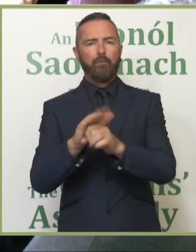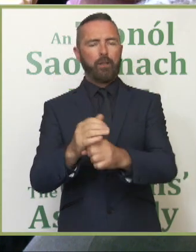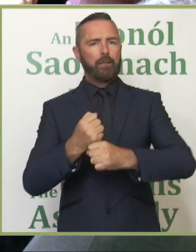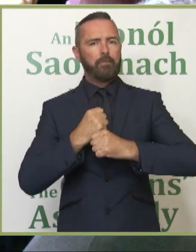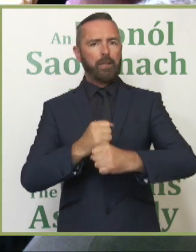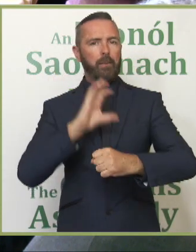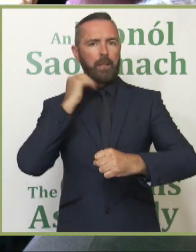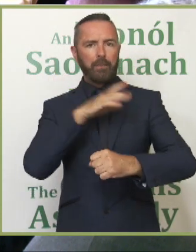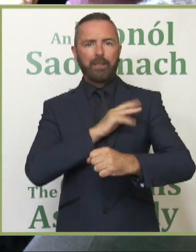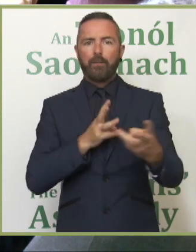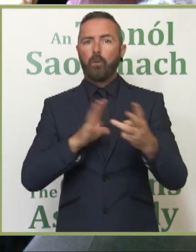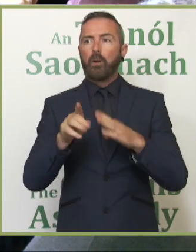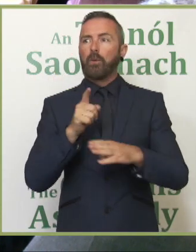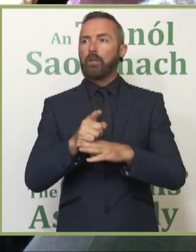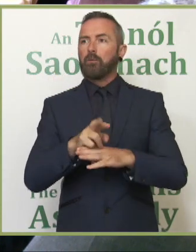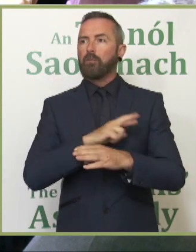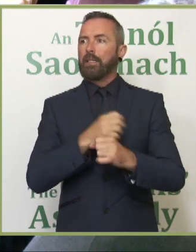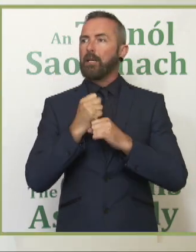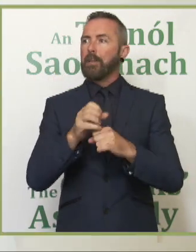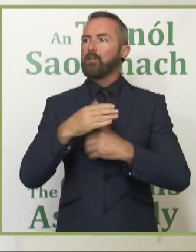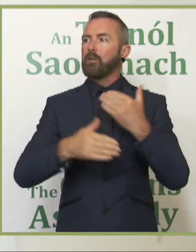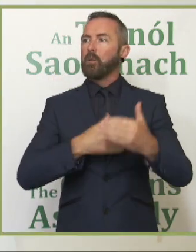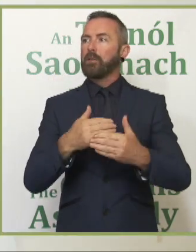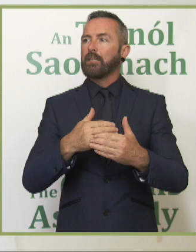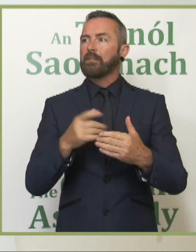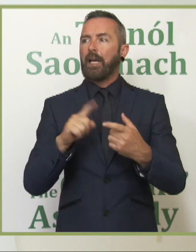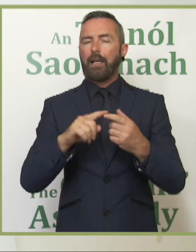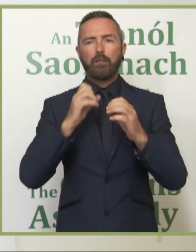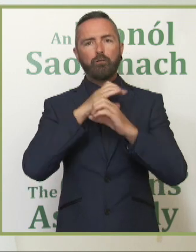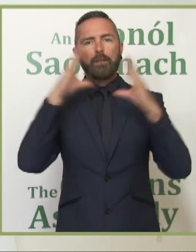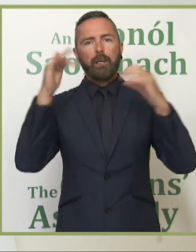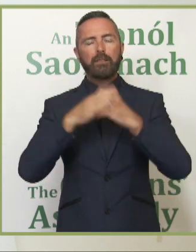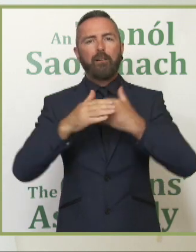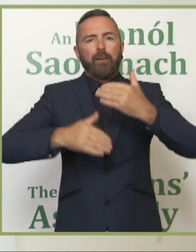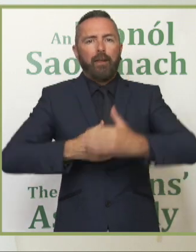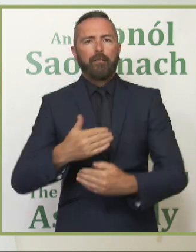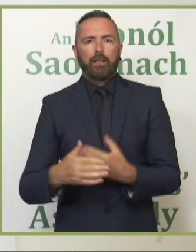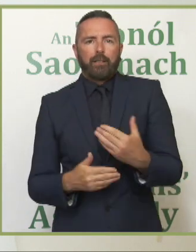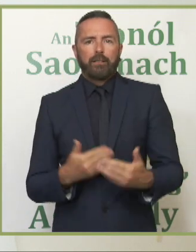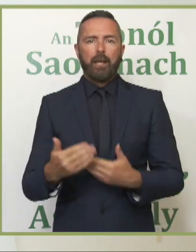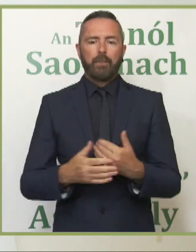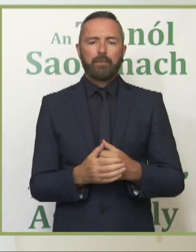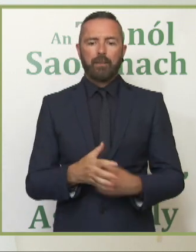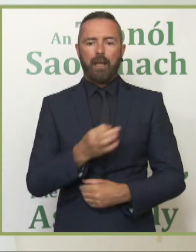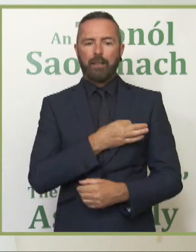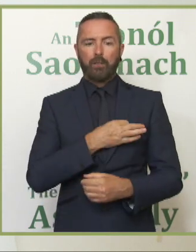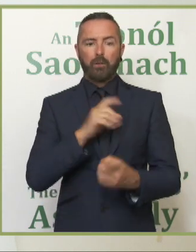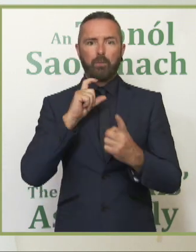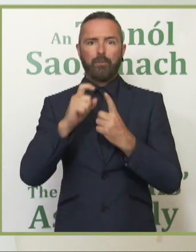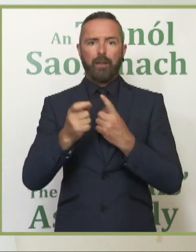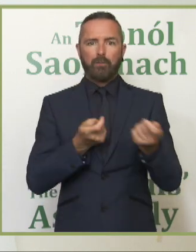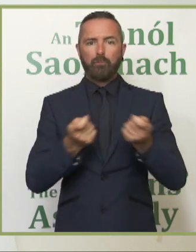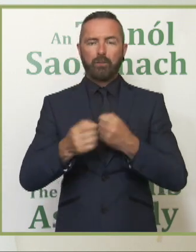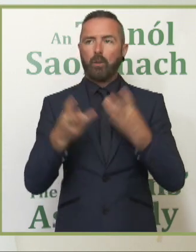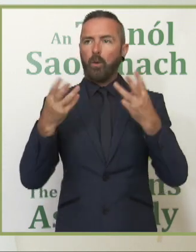been working with them, they're highly committed to this process, highly committed to the transparency of it and the good professional running out of it. So I just want to